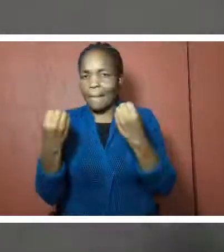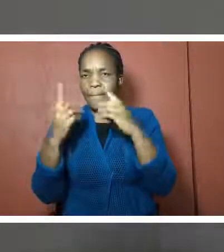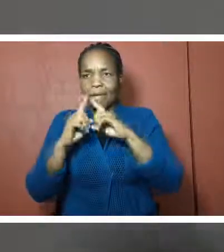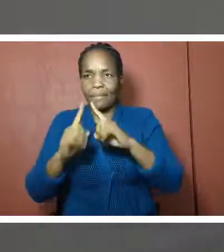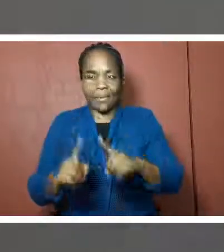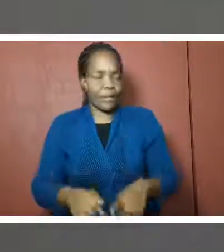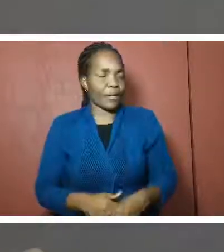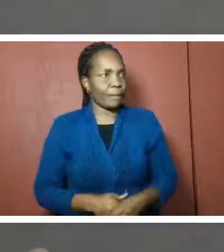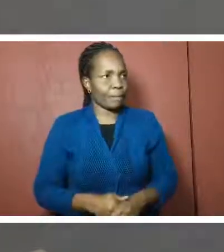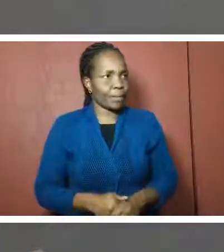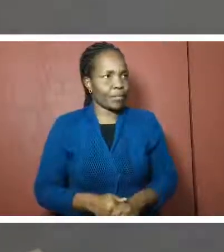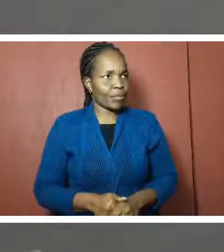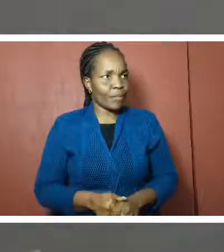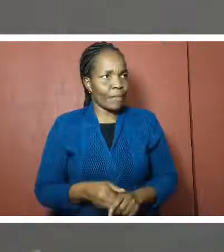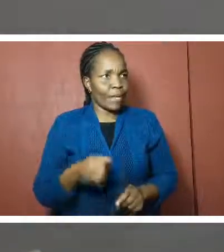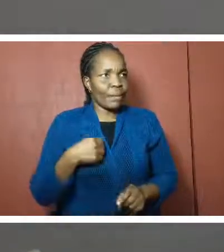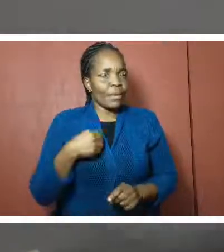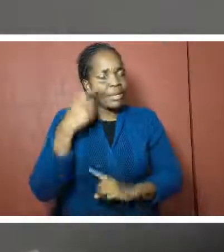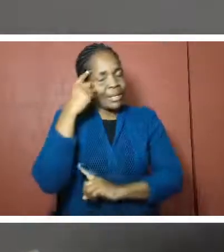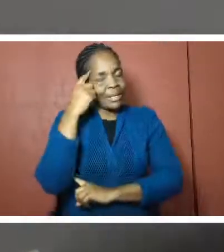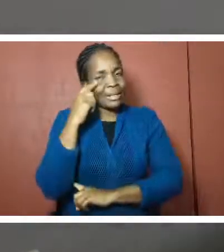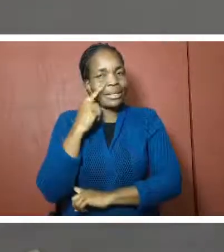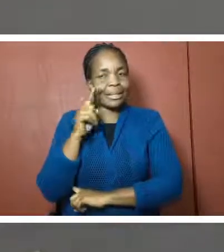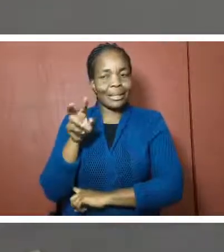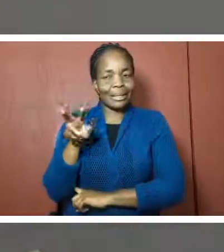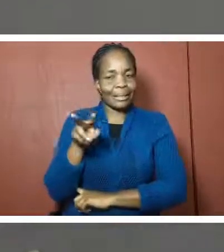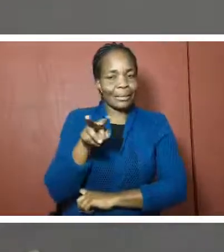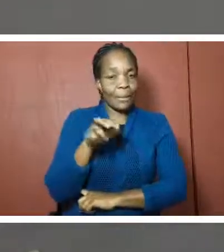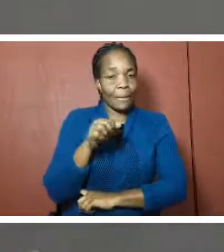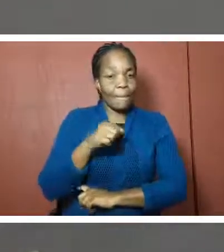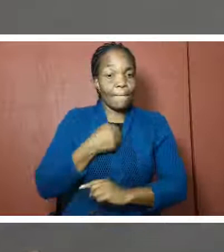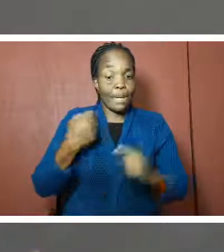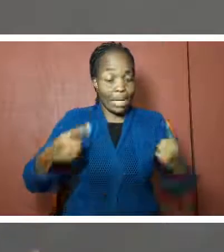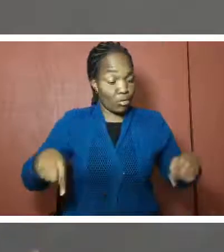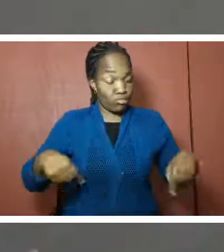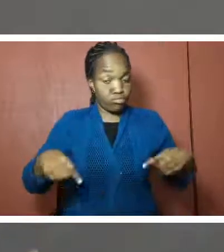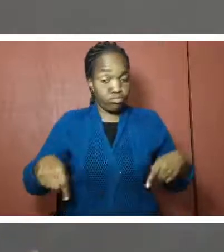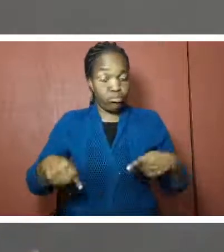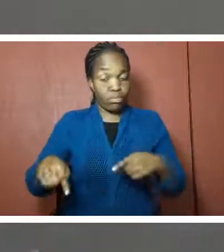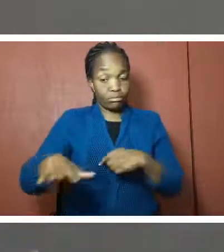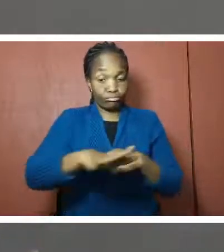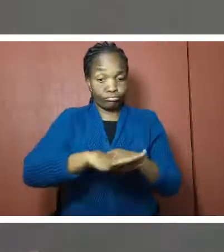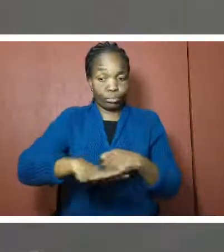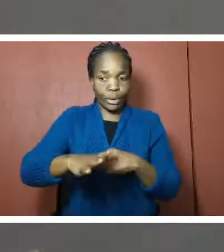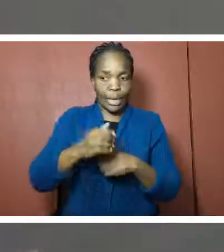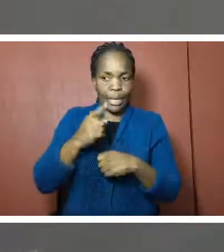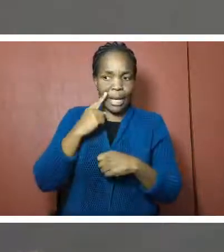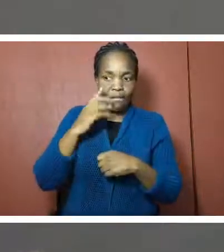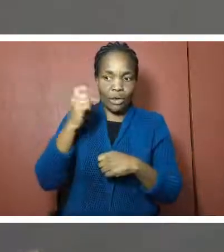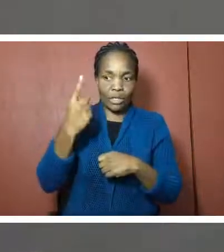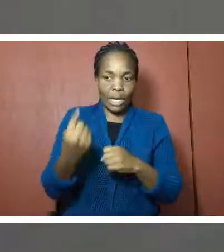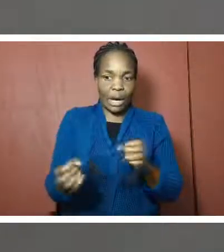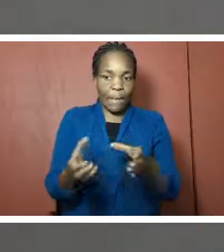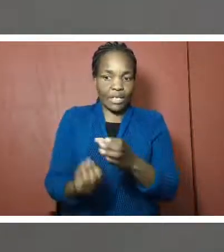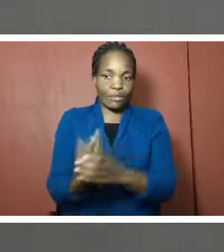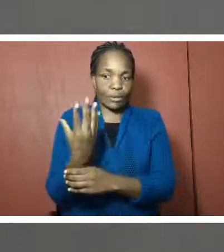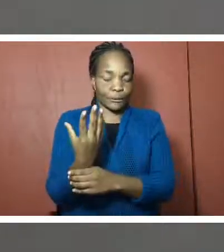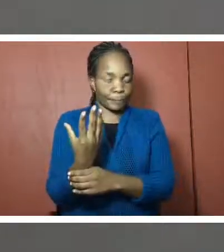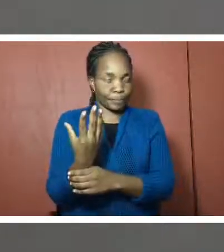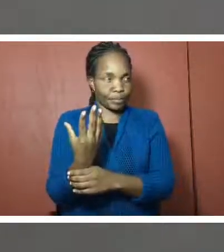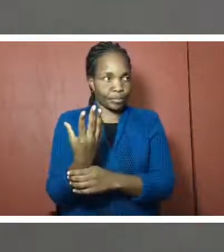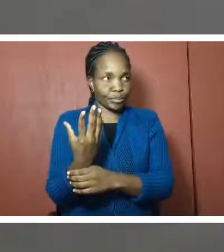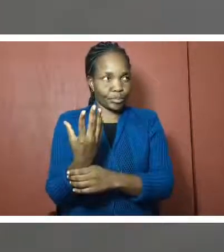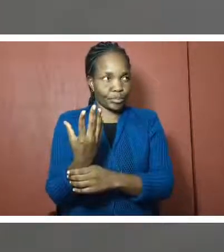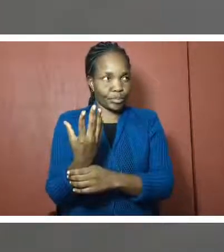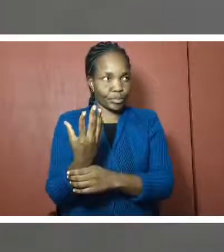then I found a company in my surrounding area where I could